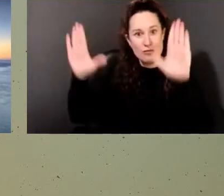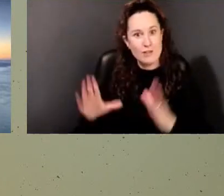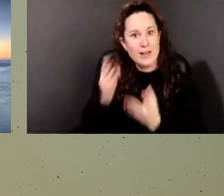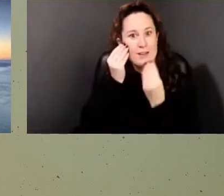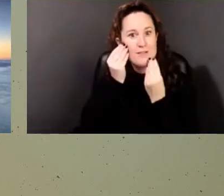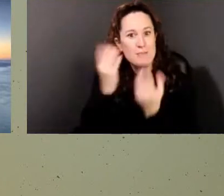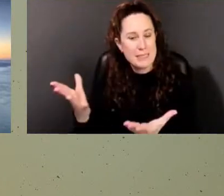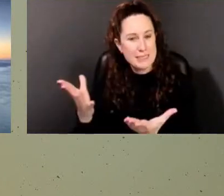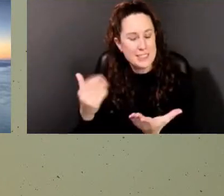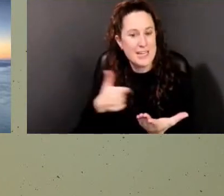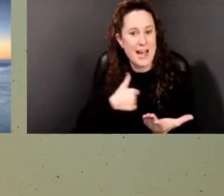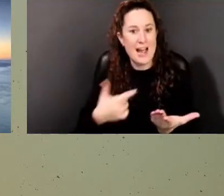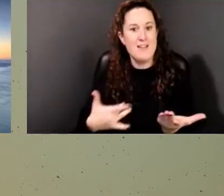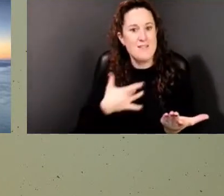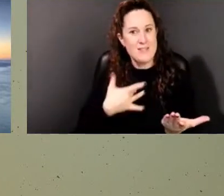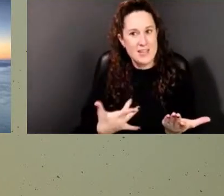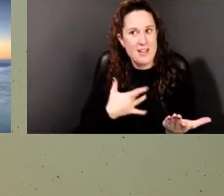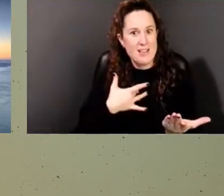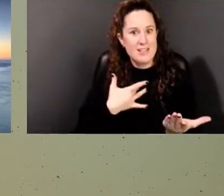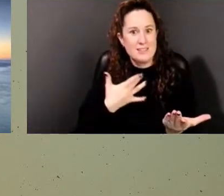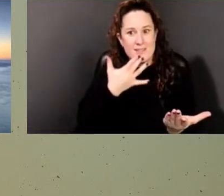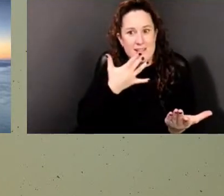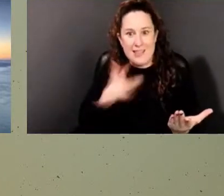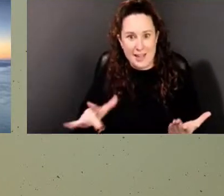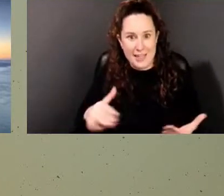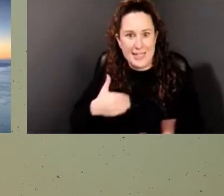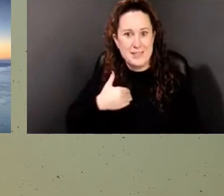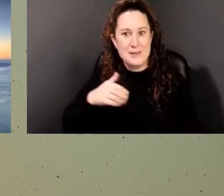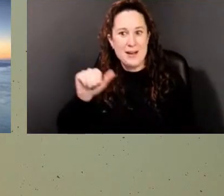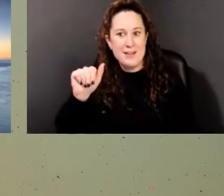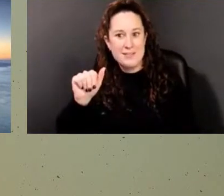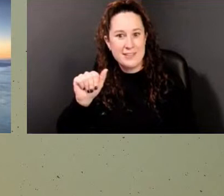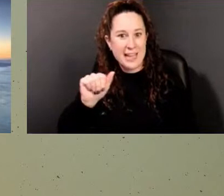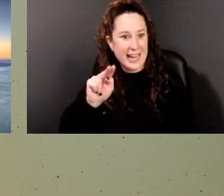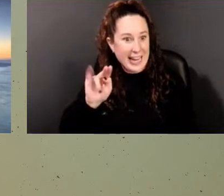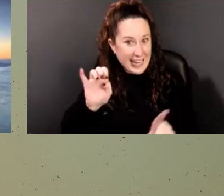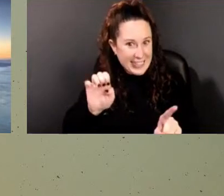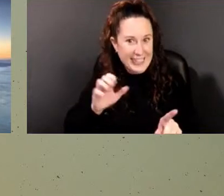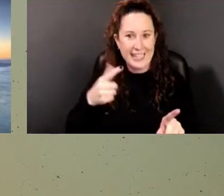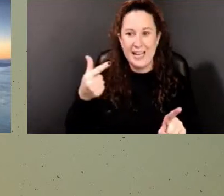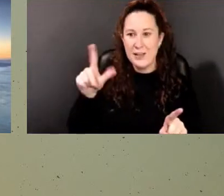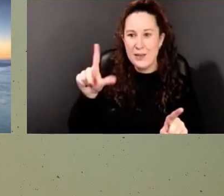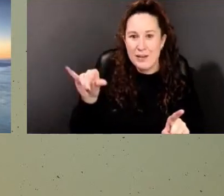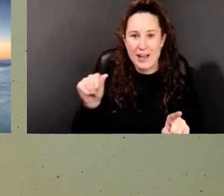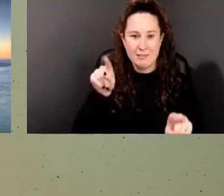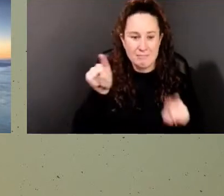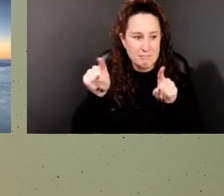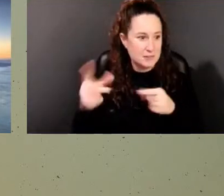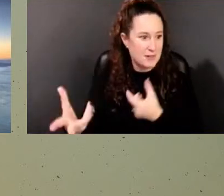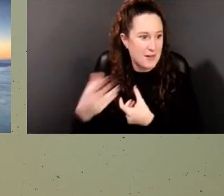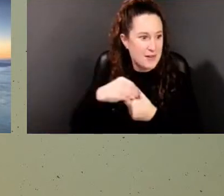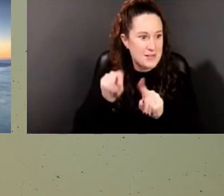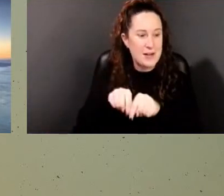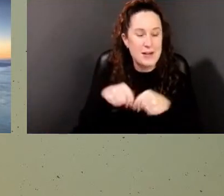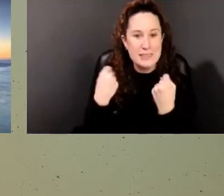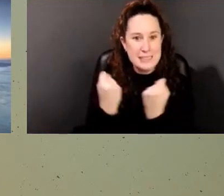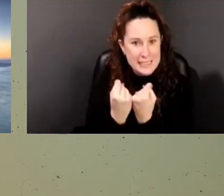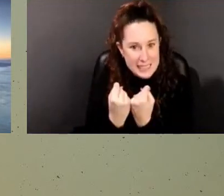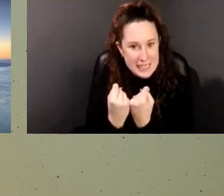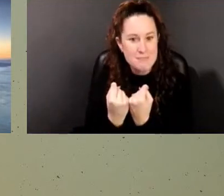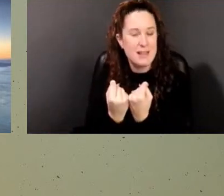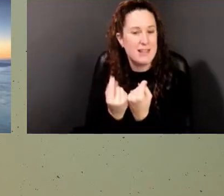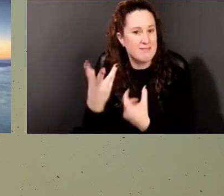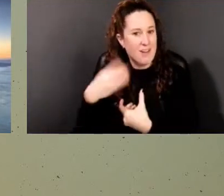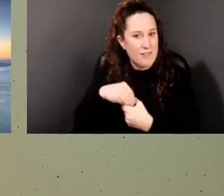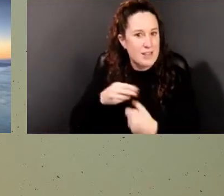us feel especially lucky to have Gloria and Annie and the team at Historical and Cultural Affairs for their persistence